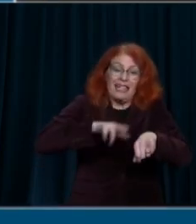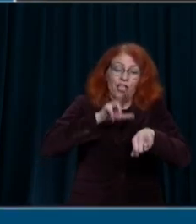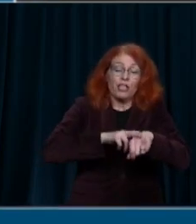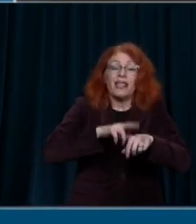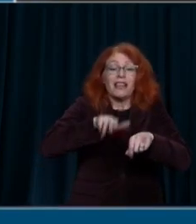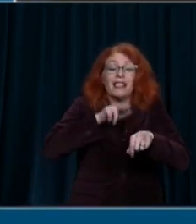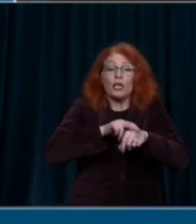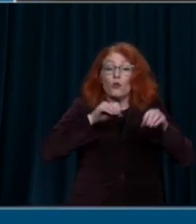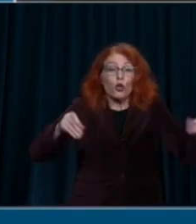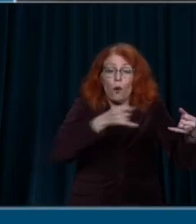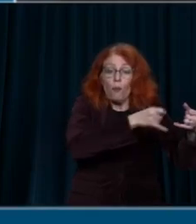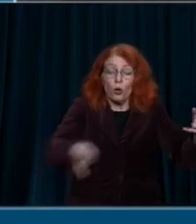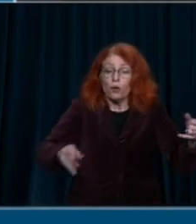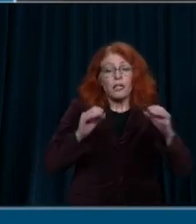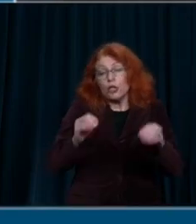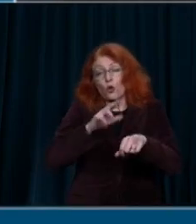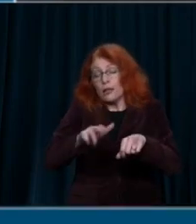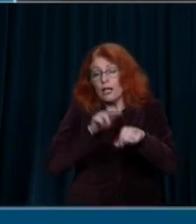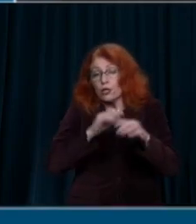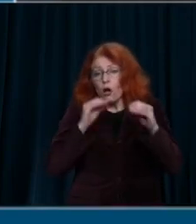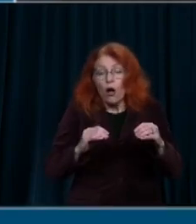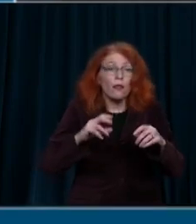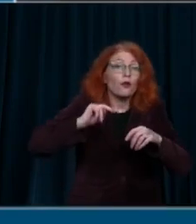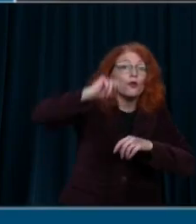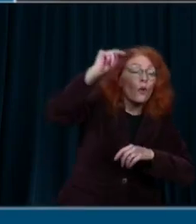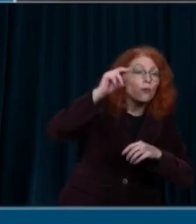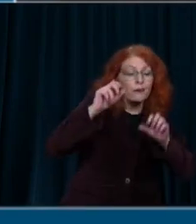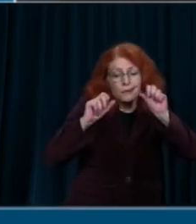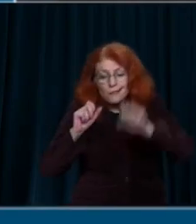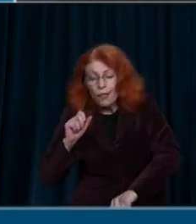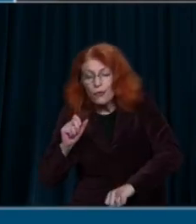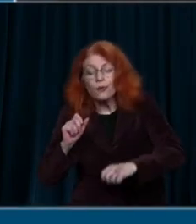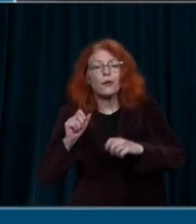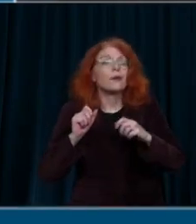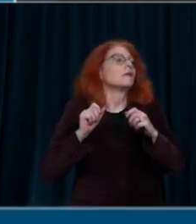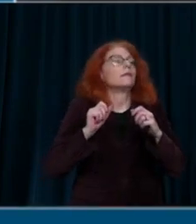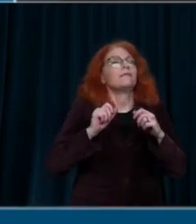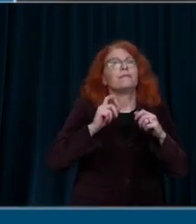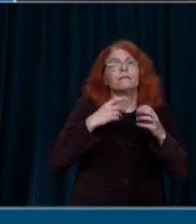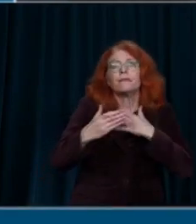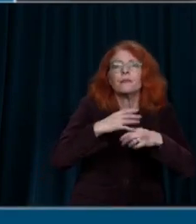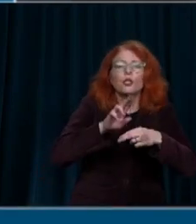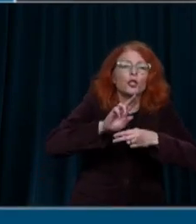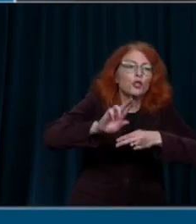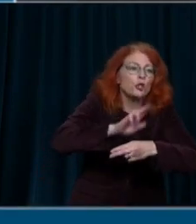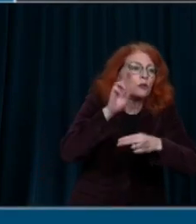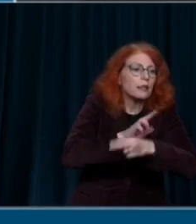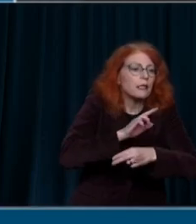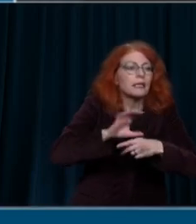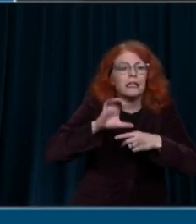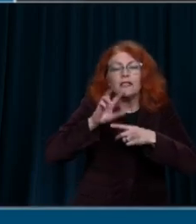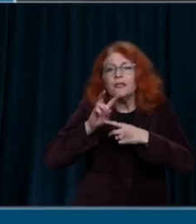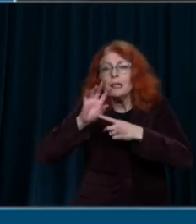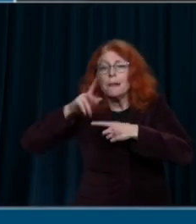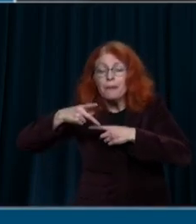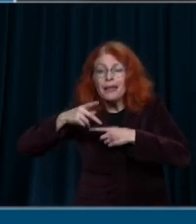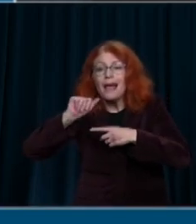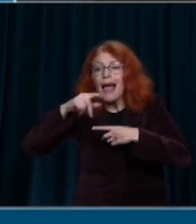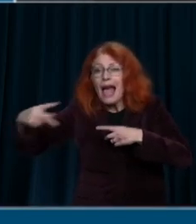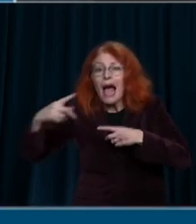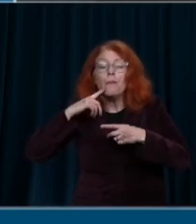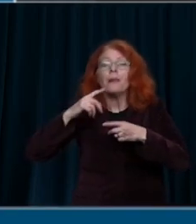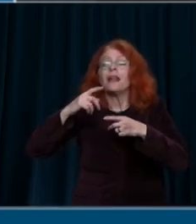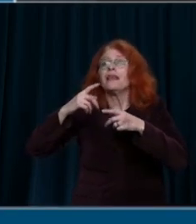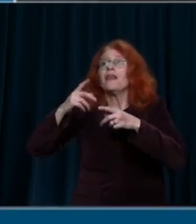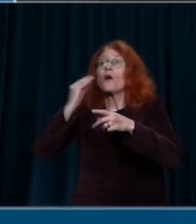is no nation at all. Whether it's the northern border, the southern border, whether it's using the CVP app and chartering flights from